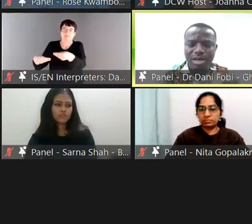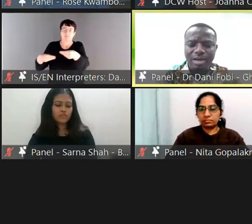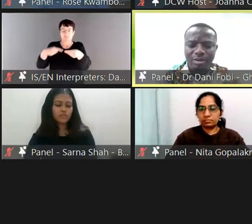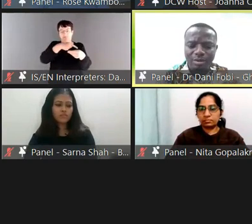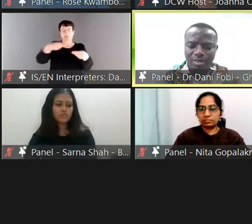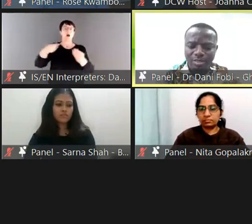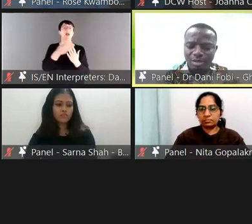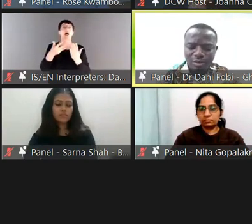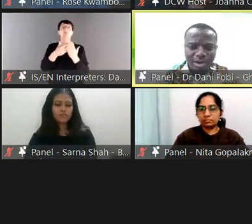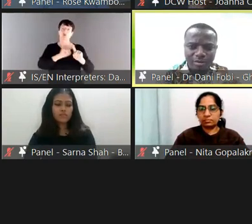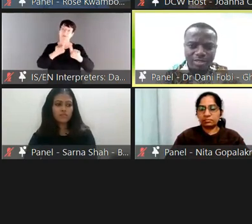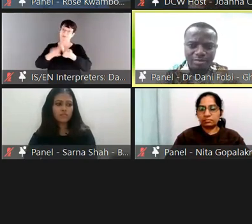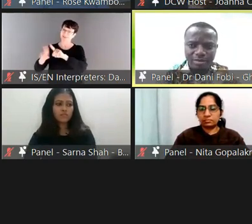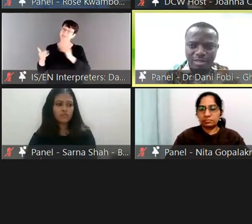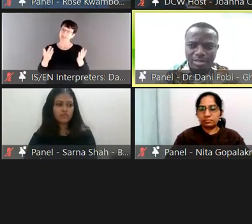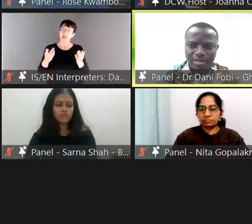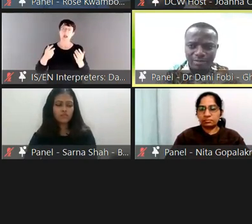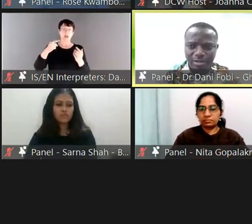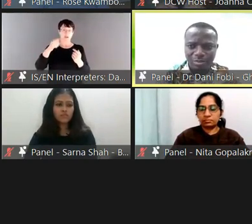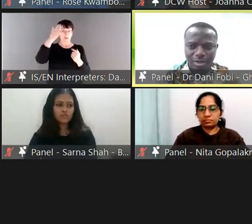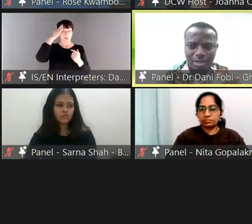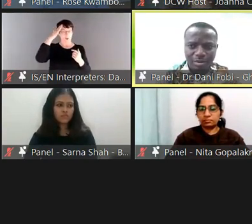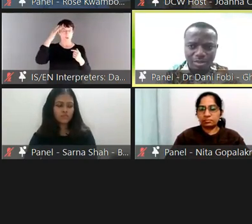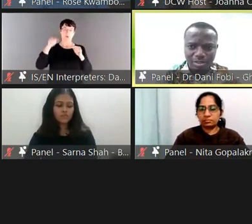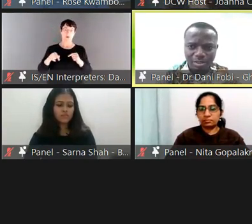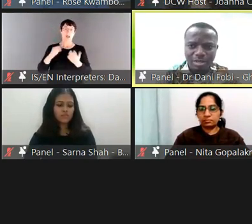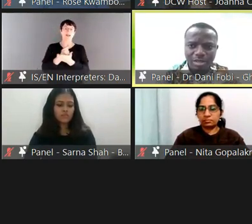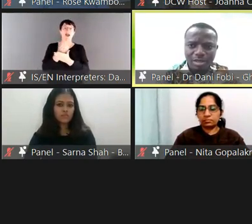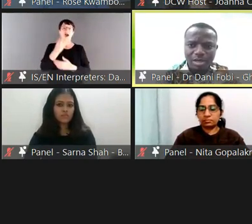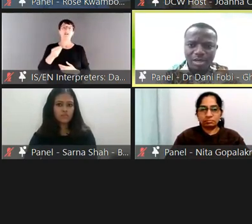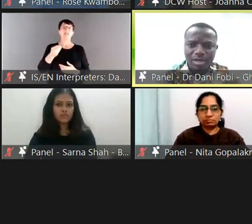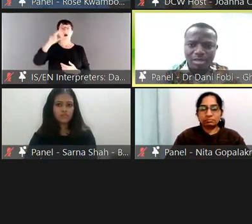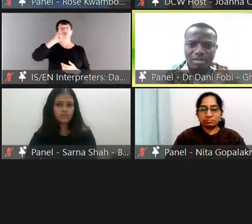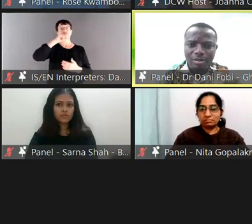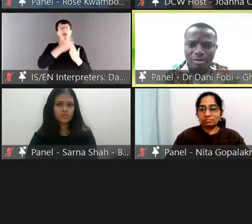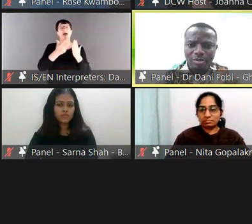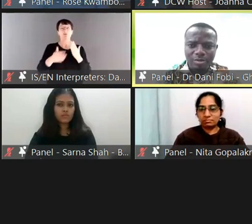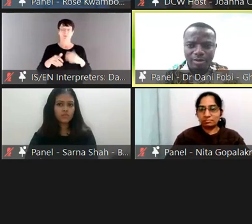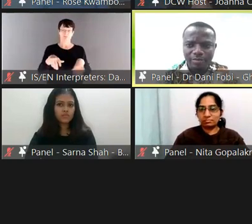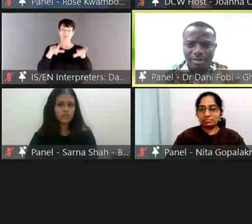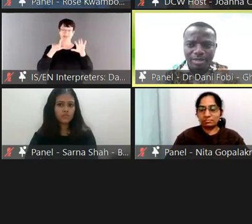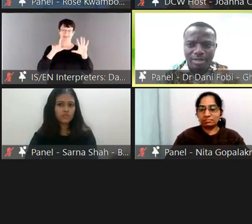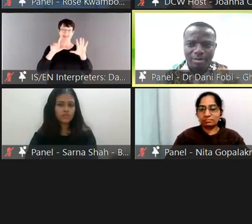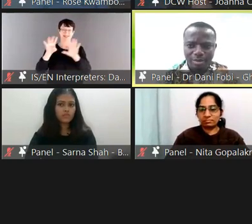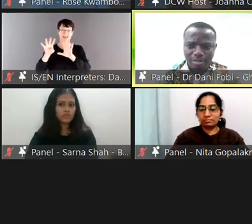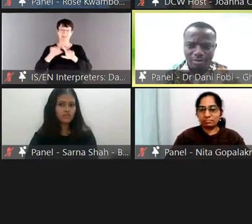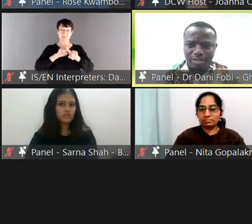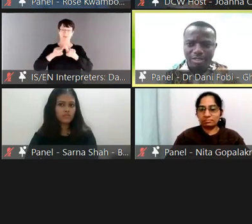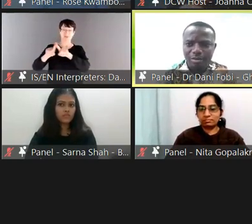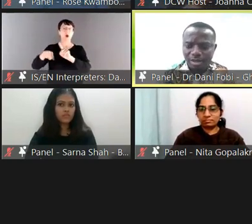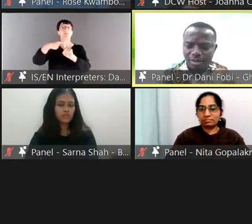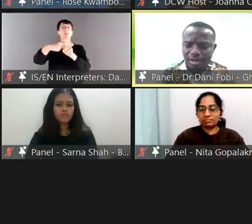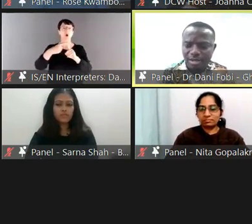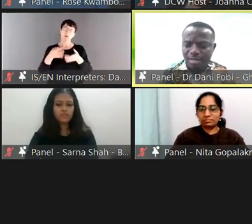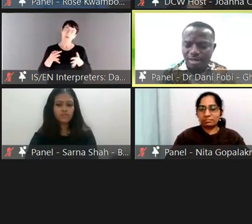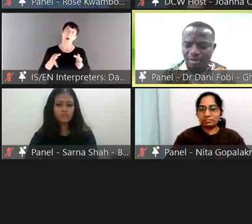within the Ghanaian context, we have over 79 different spoken languages, and also 3 different sign languages. Officially,